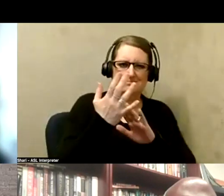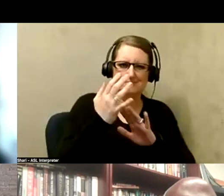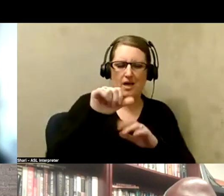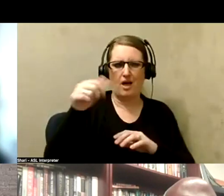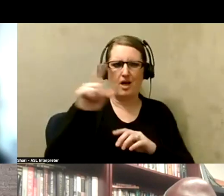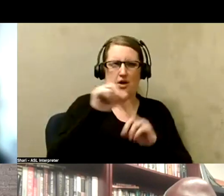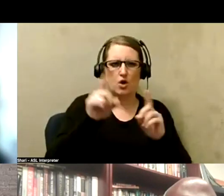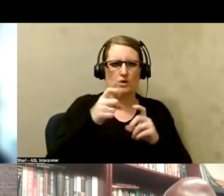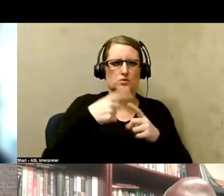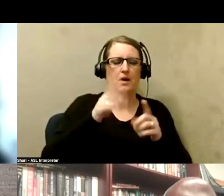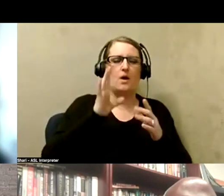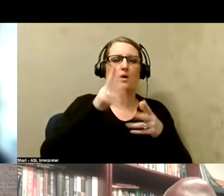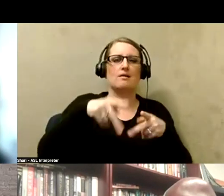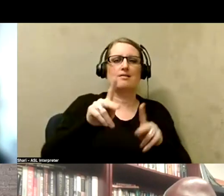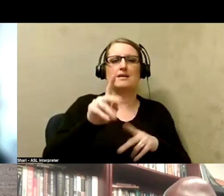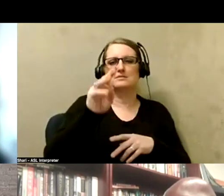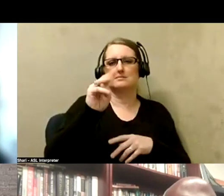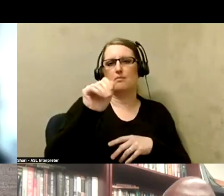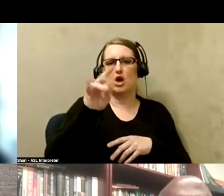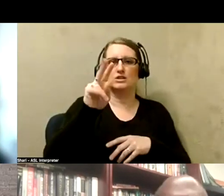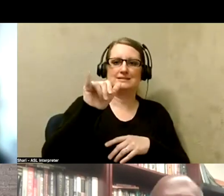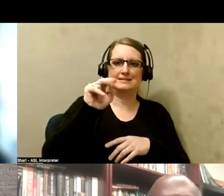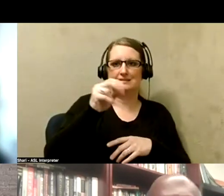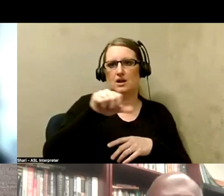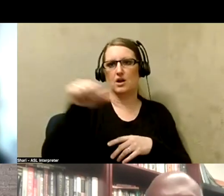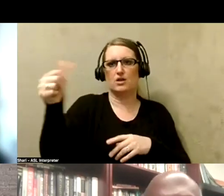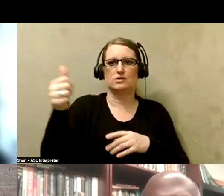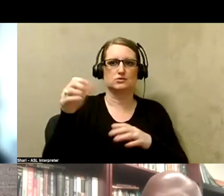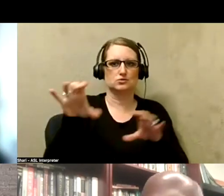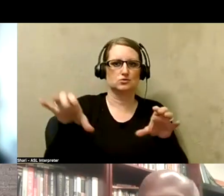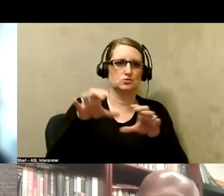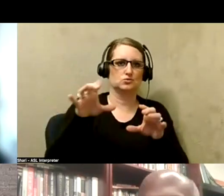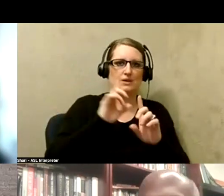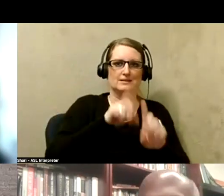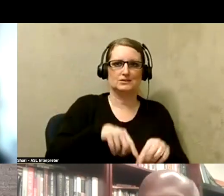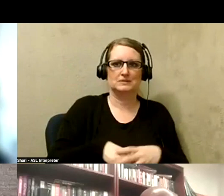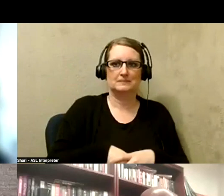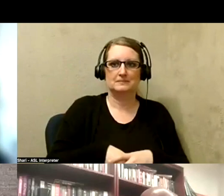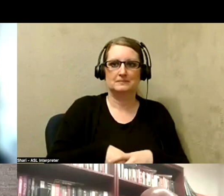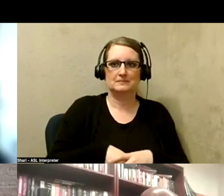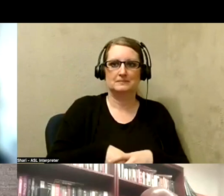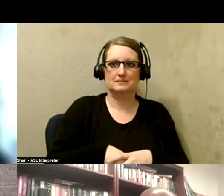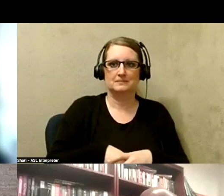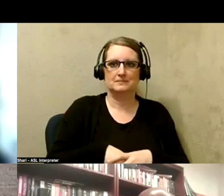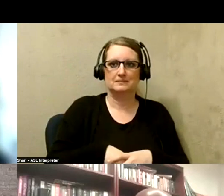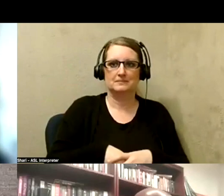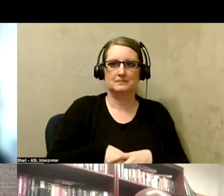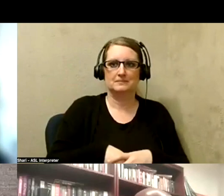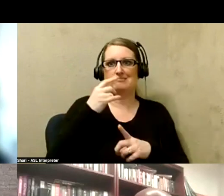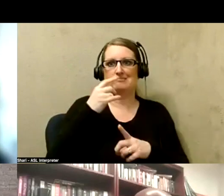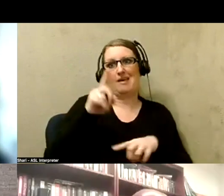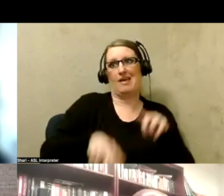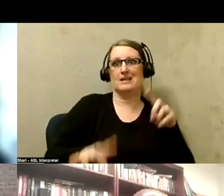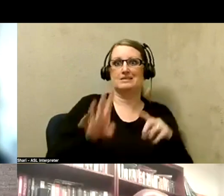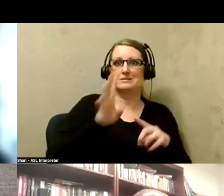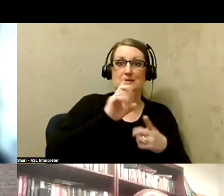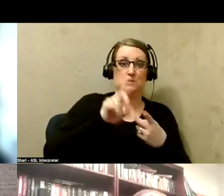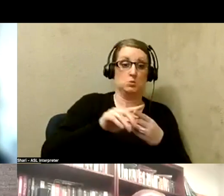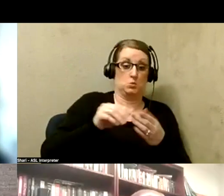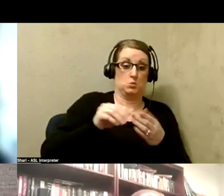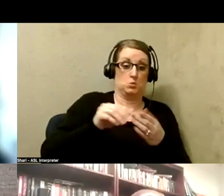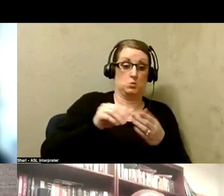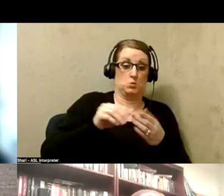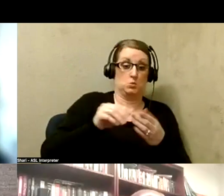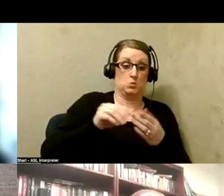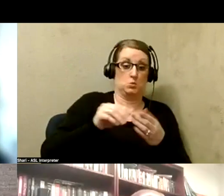but I'll let Martin, others chime in. Yeah, well, I can't speak to new medication, but I just